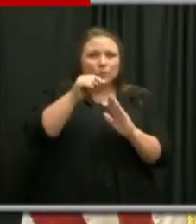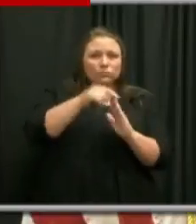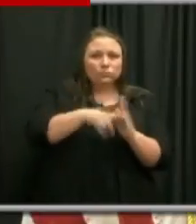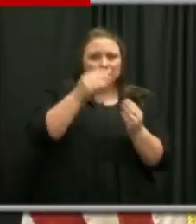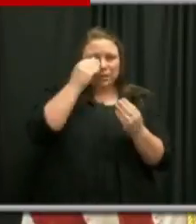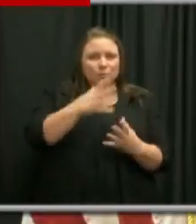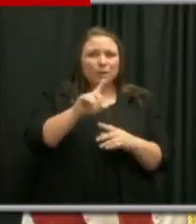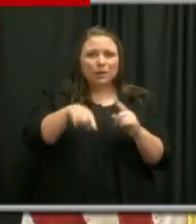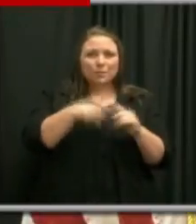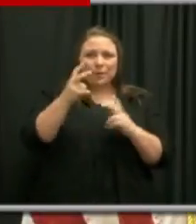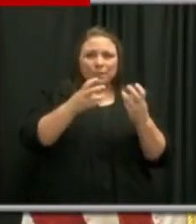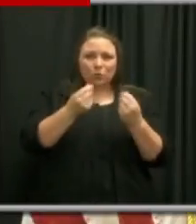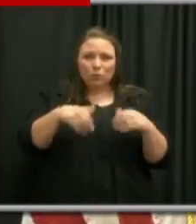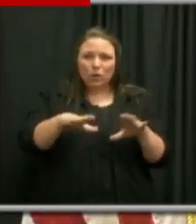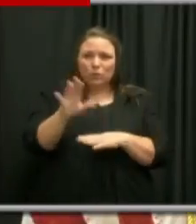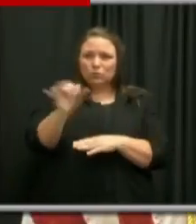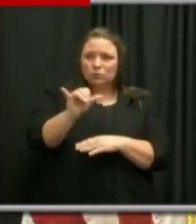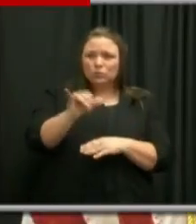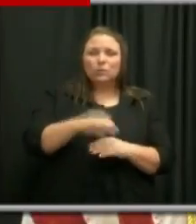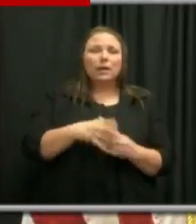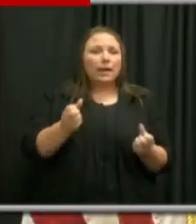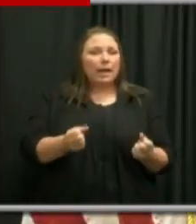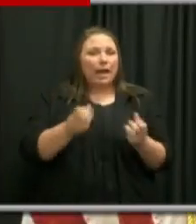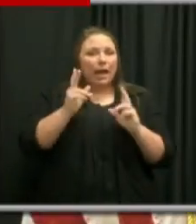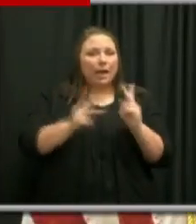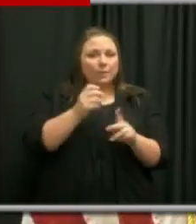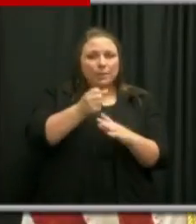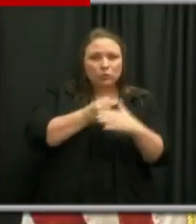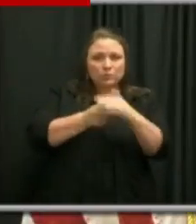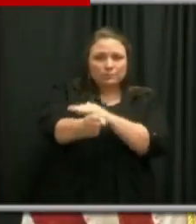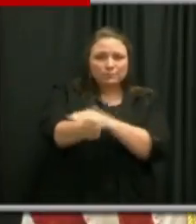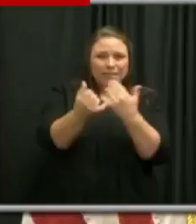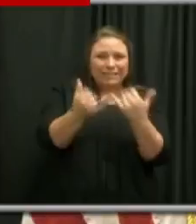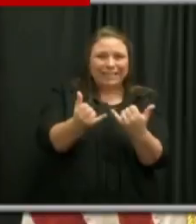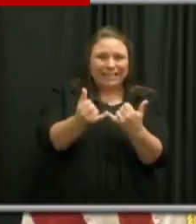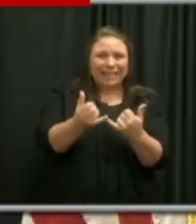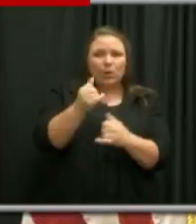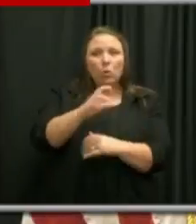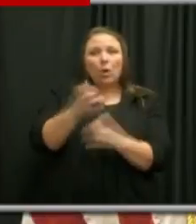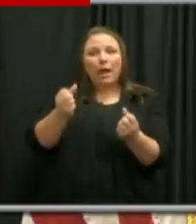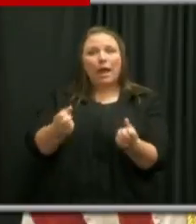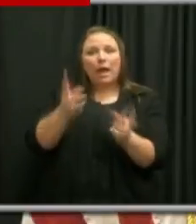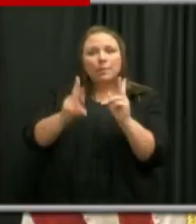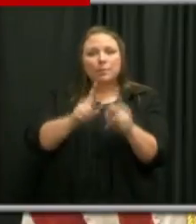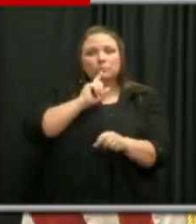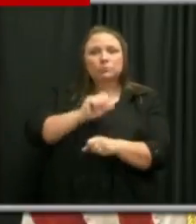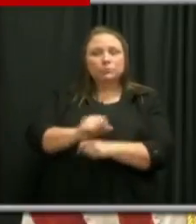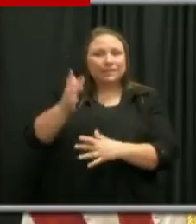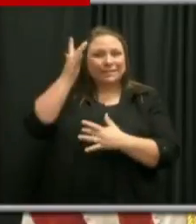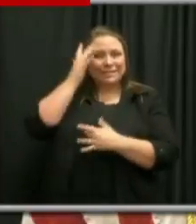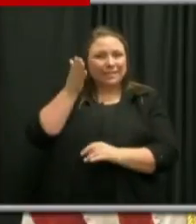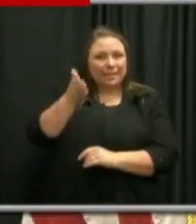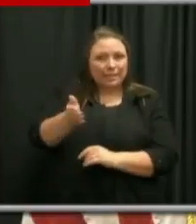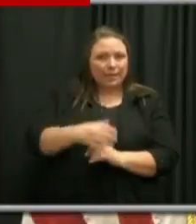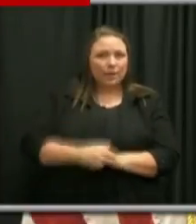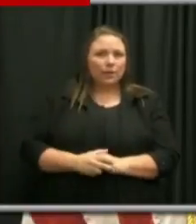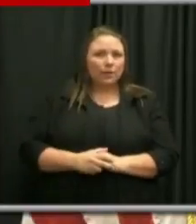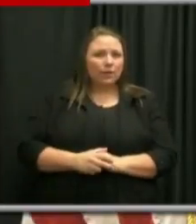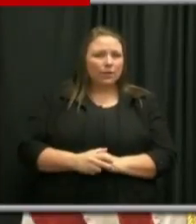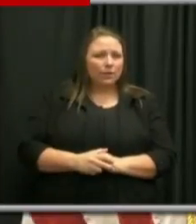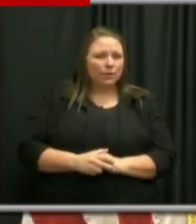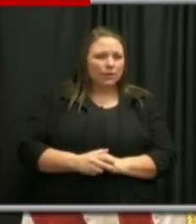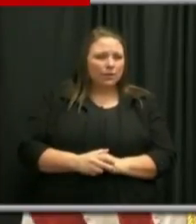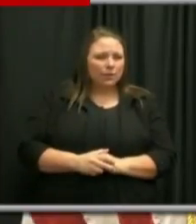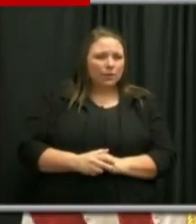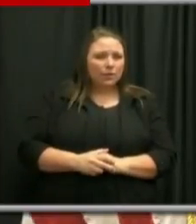fairgrounds as well. How many people are isolated or have tested positive there? And do individuals in isolation have